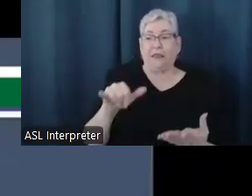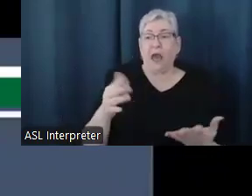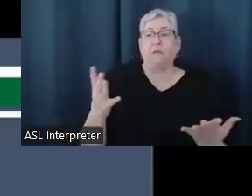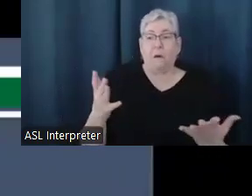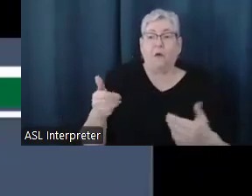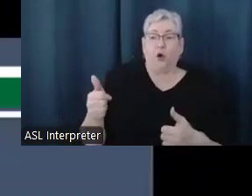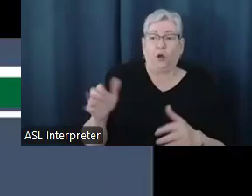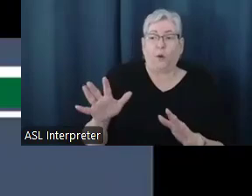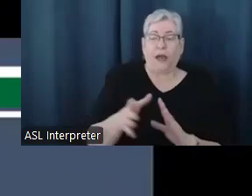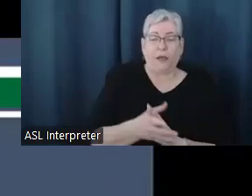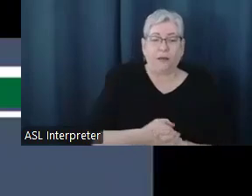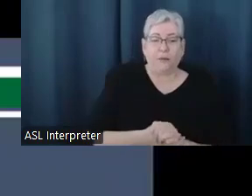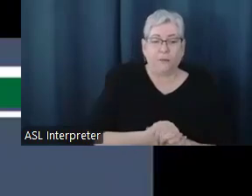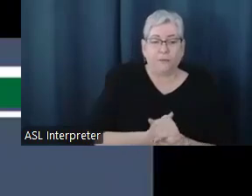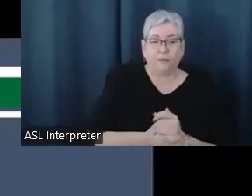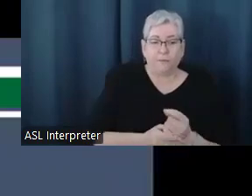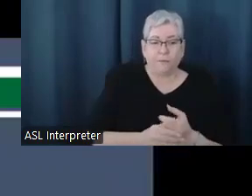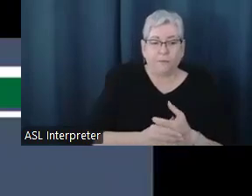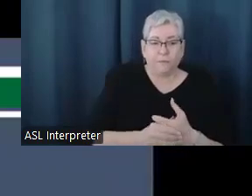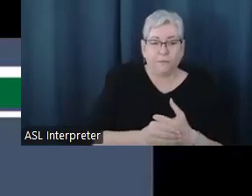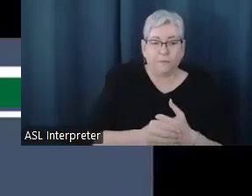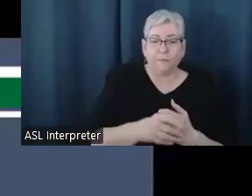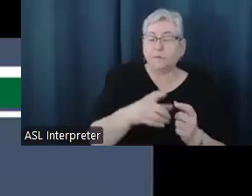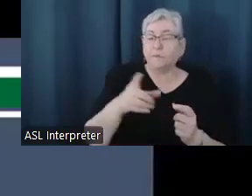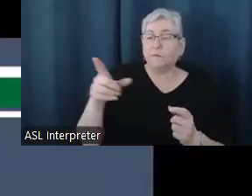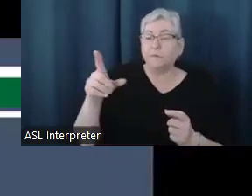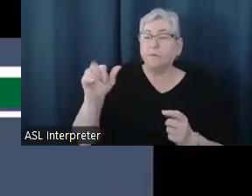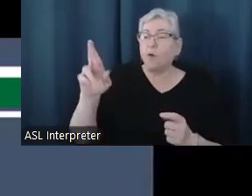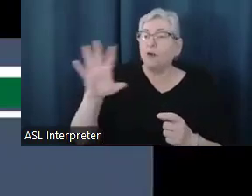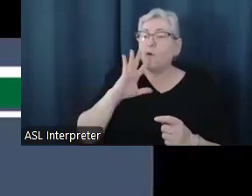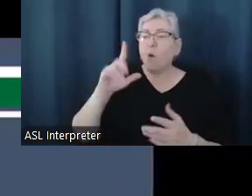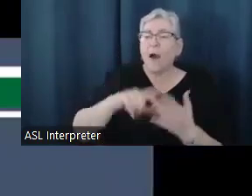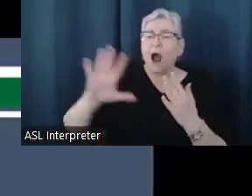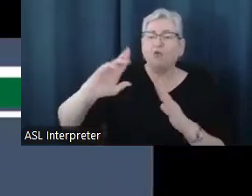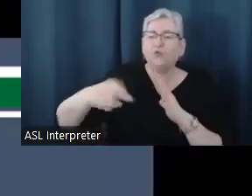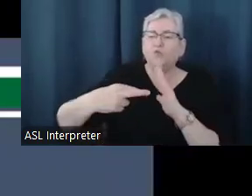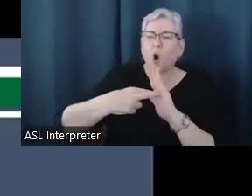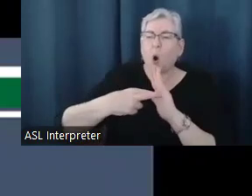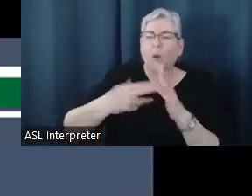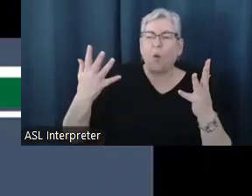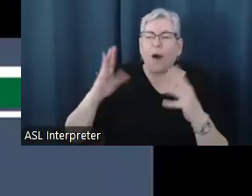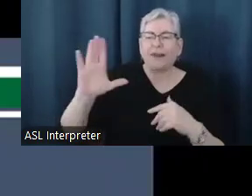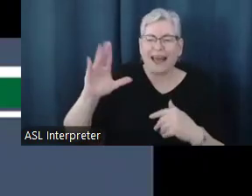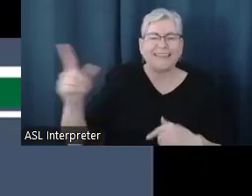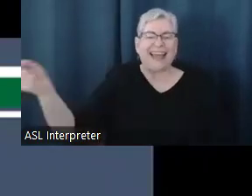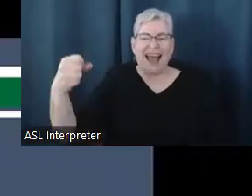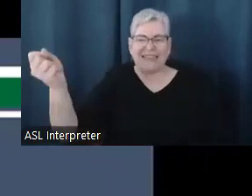So, Maria, has anybody said what their roles are? Like what the breakdown yes, of yes. Yeah, we